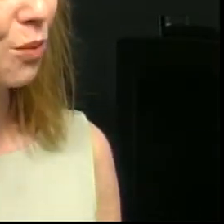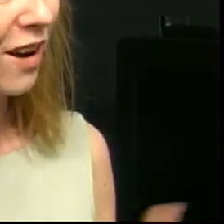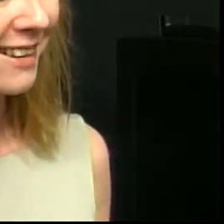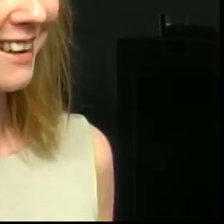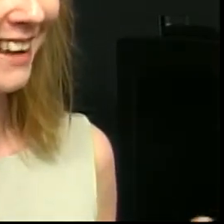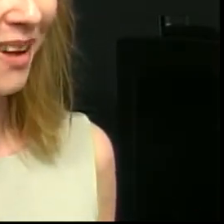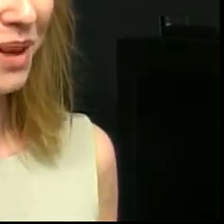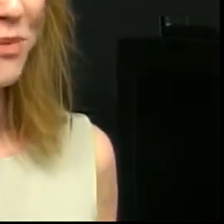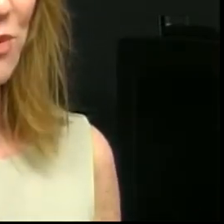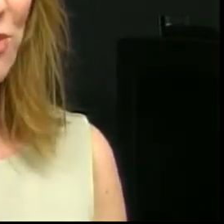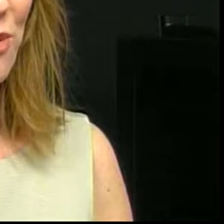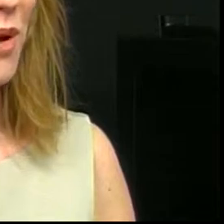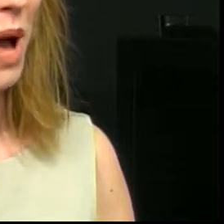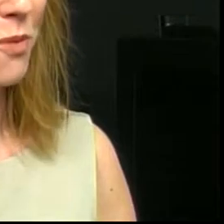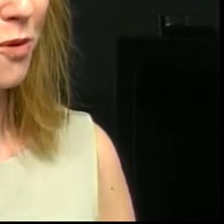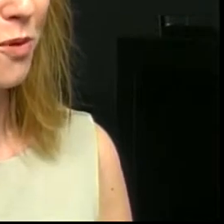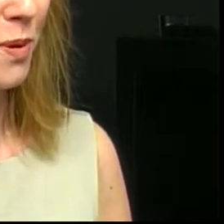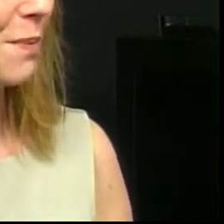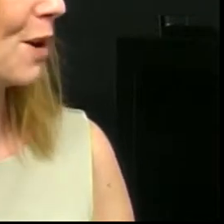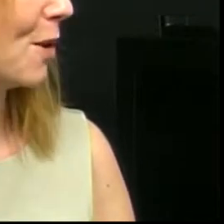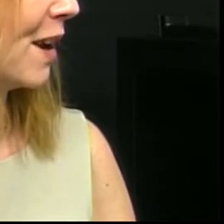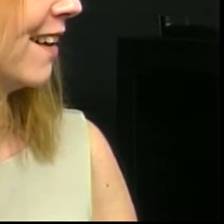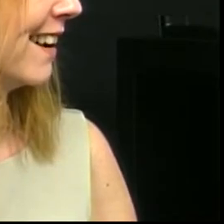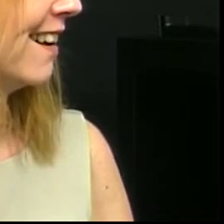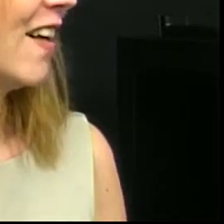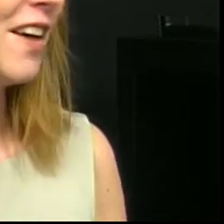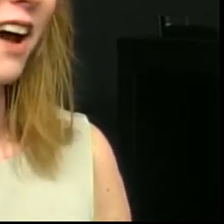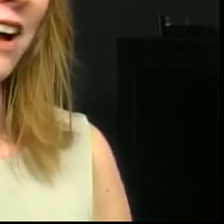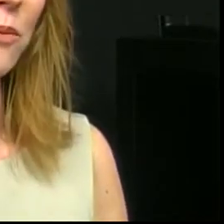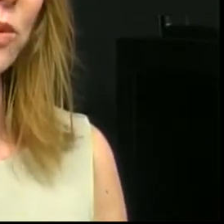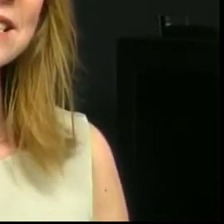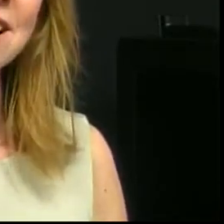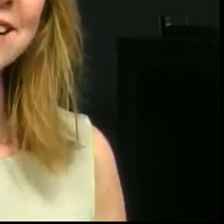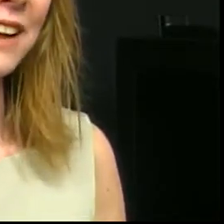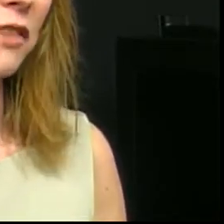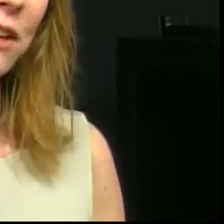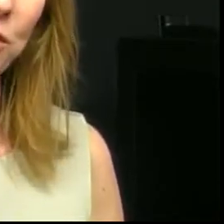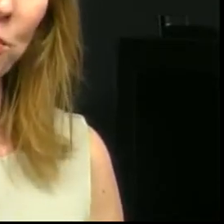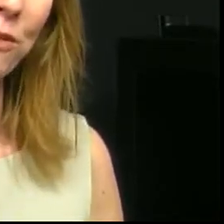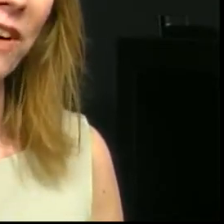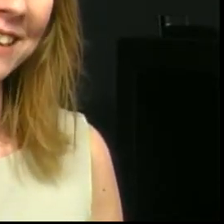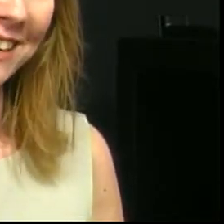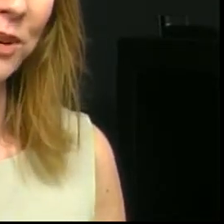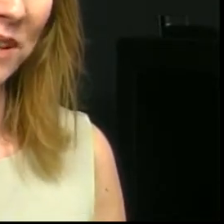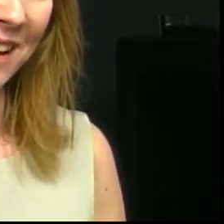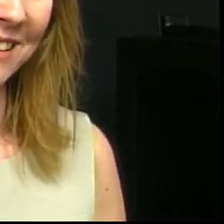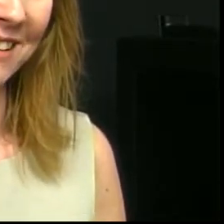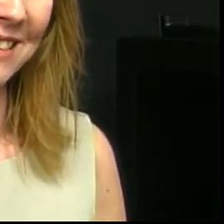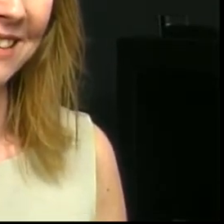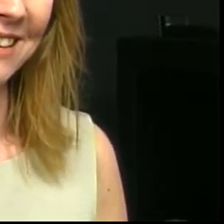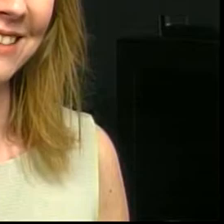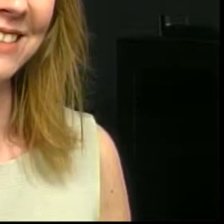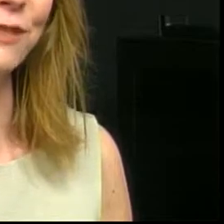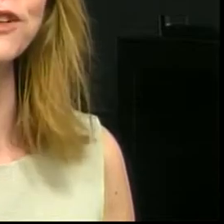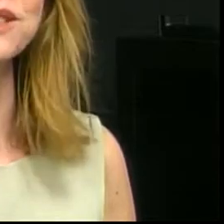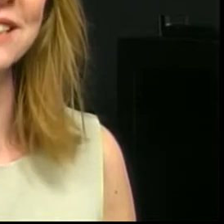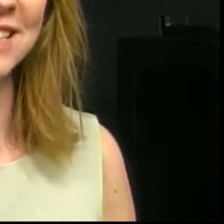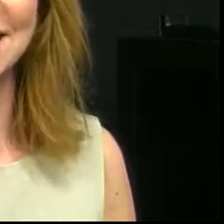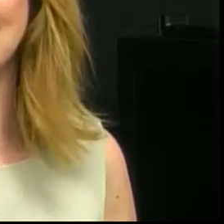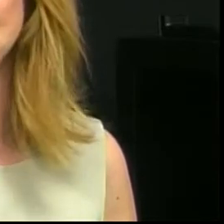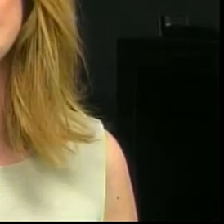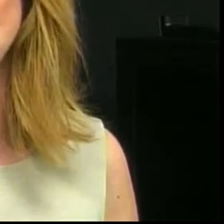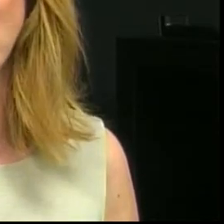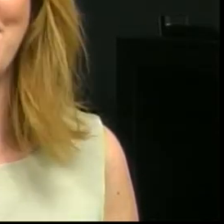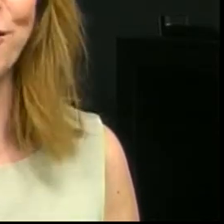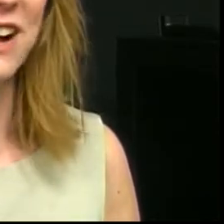means that the word is getting out there more and more people are applying. We certainly never have trouble finding good candidates. The difficulty that